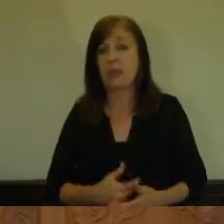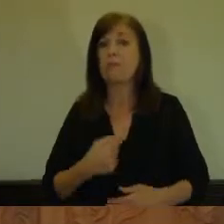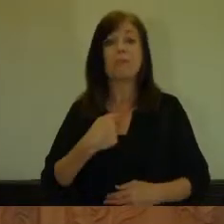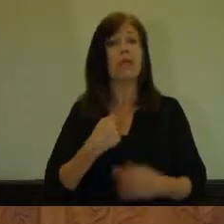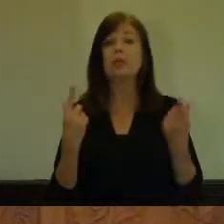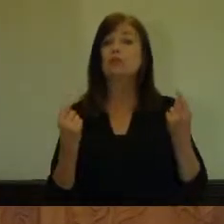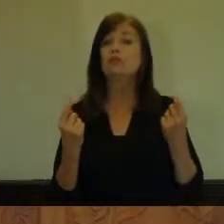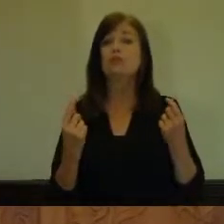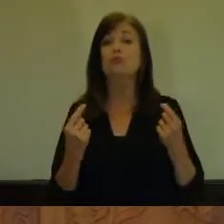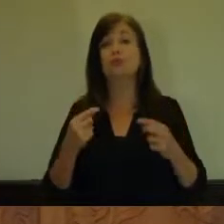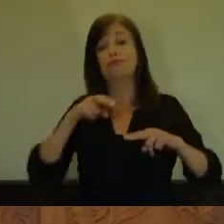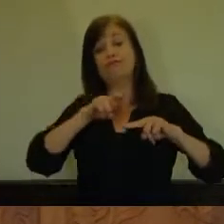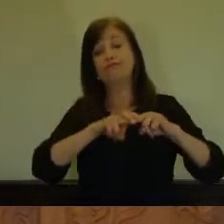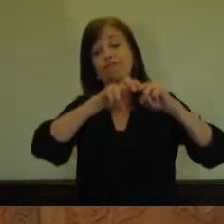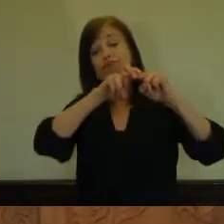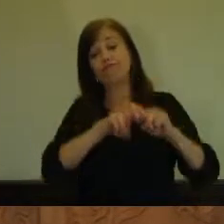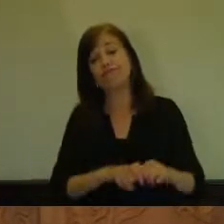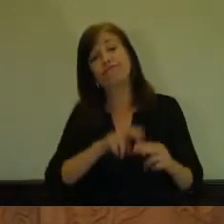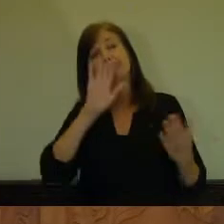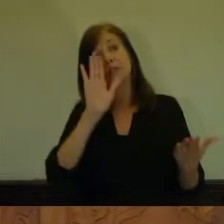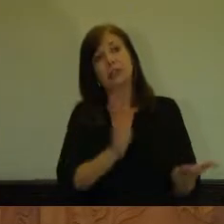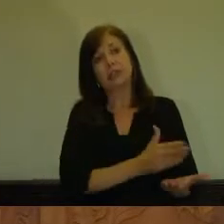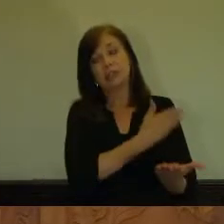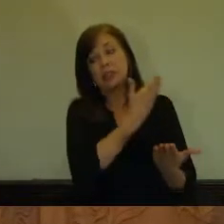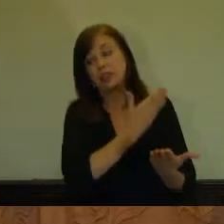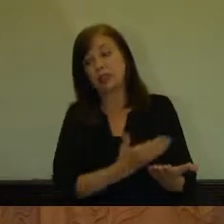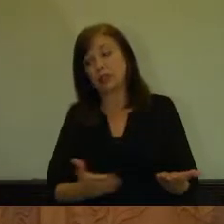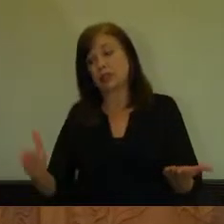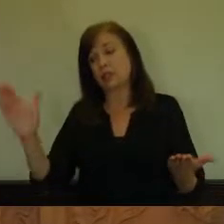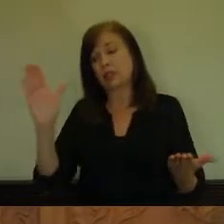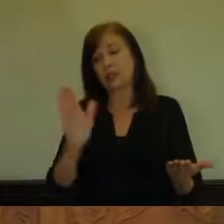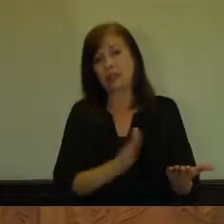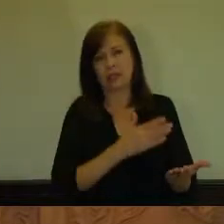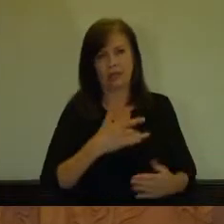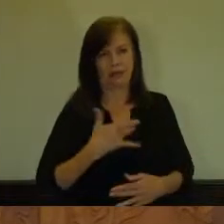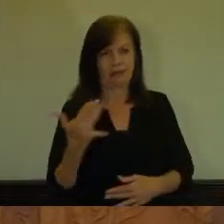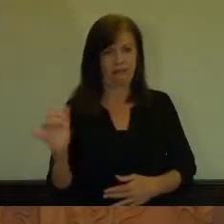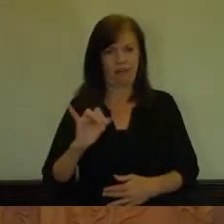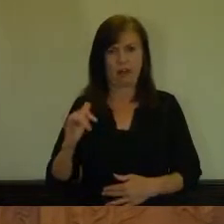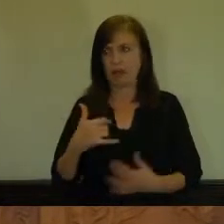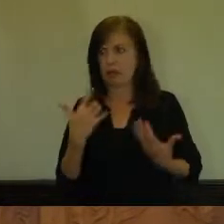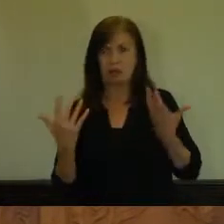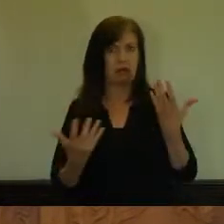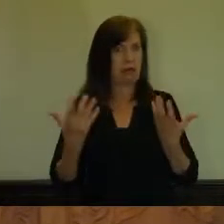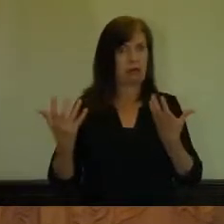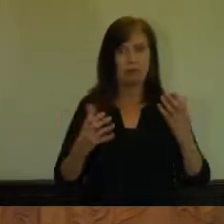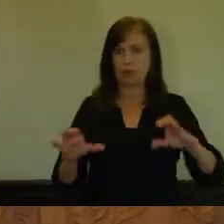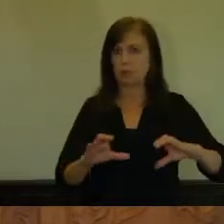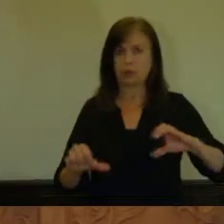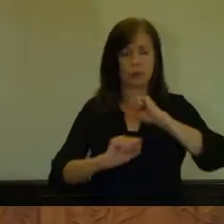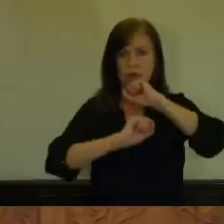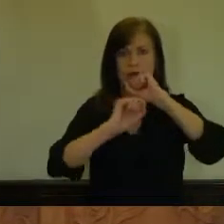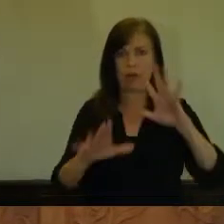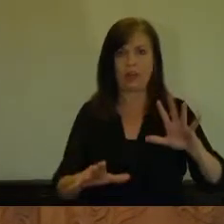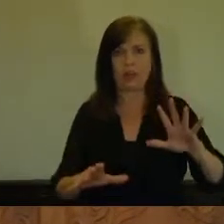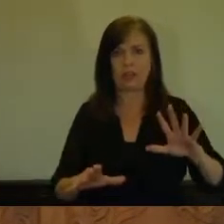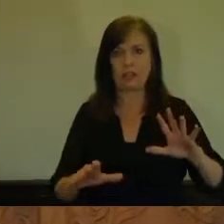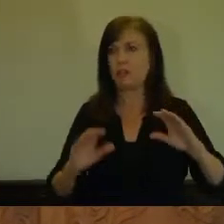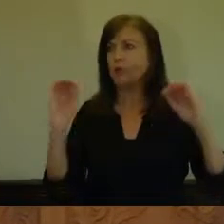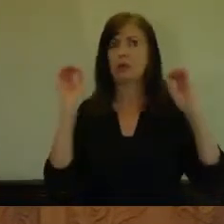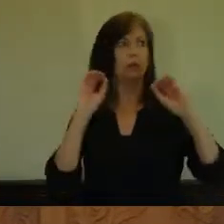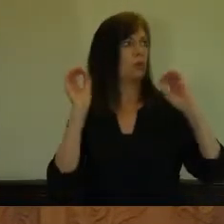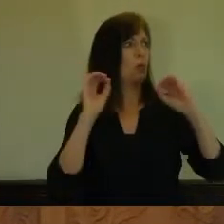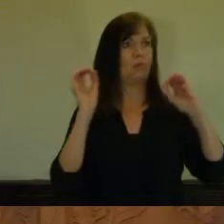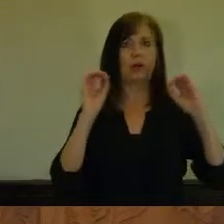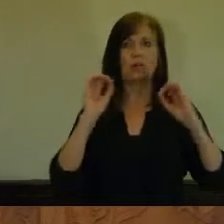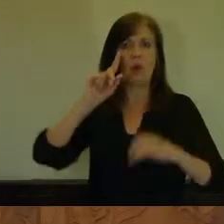And I'm sitting on this stool singing like a fool to an empty room. No one else